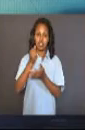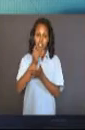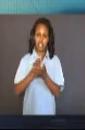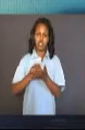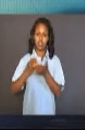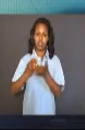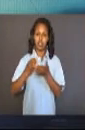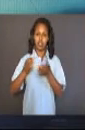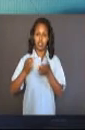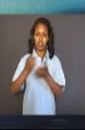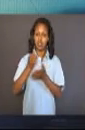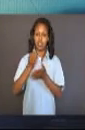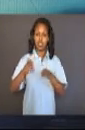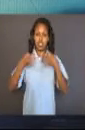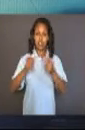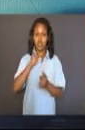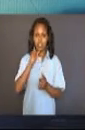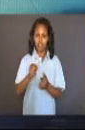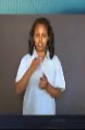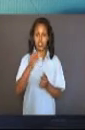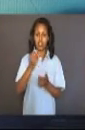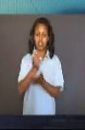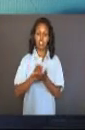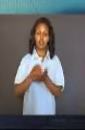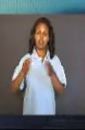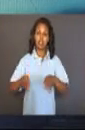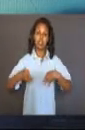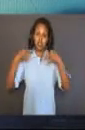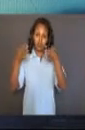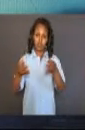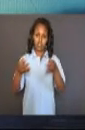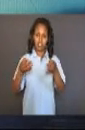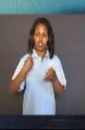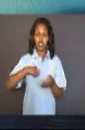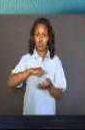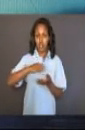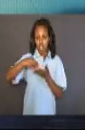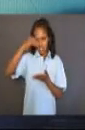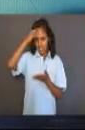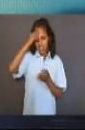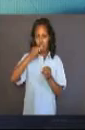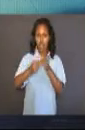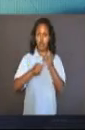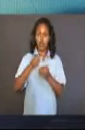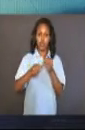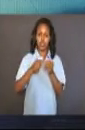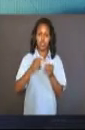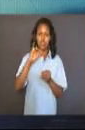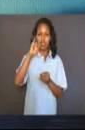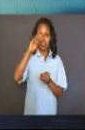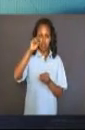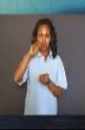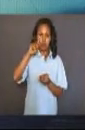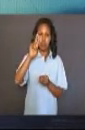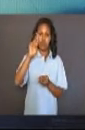insulators, and semiconductors. We learned about